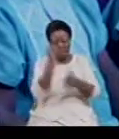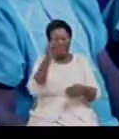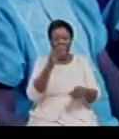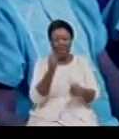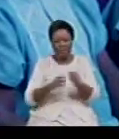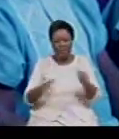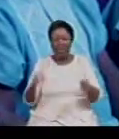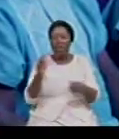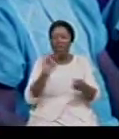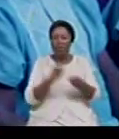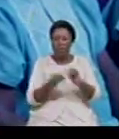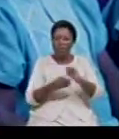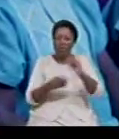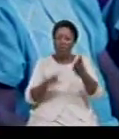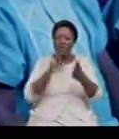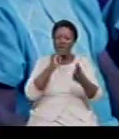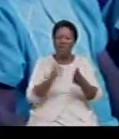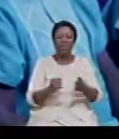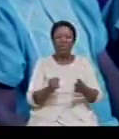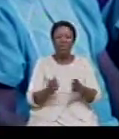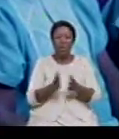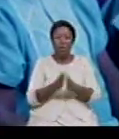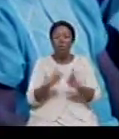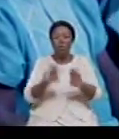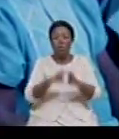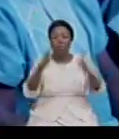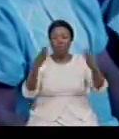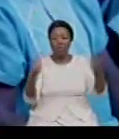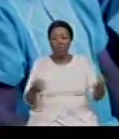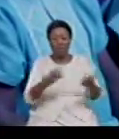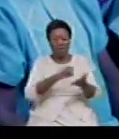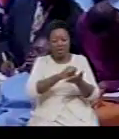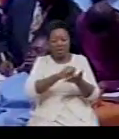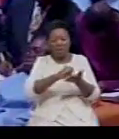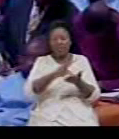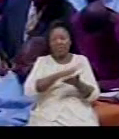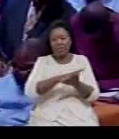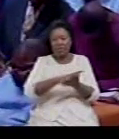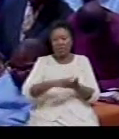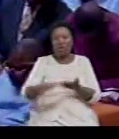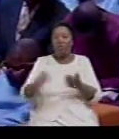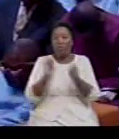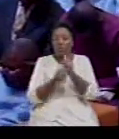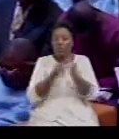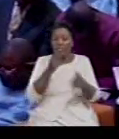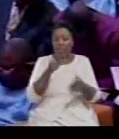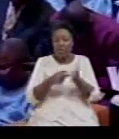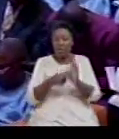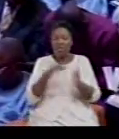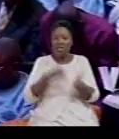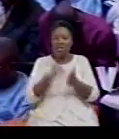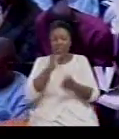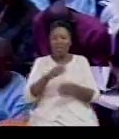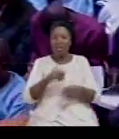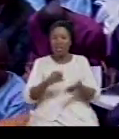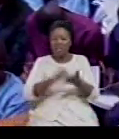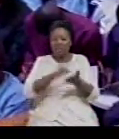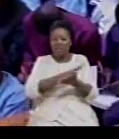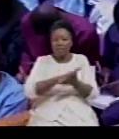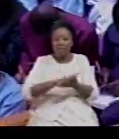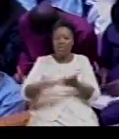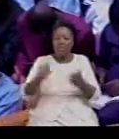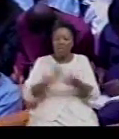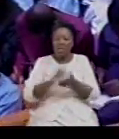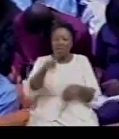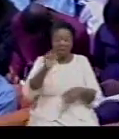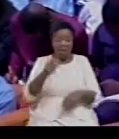is transparent sanctification. Transparent sanctification. You know, when we talk of sanctification, it's for